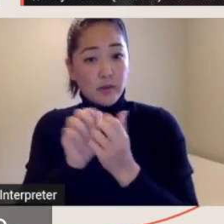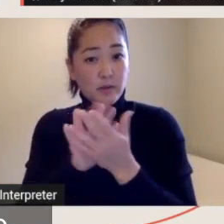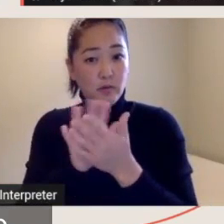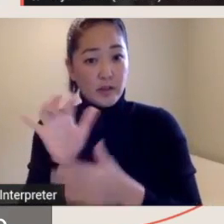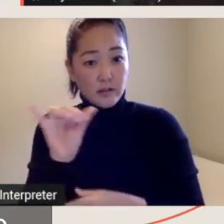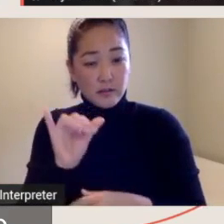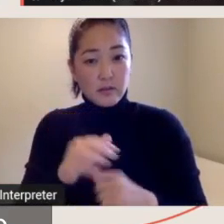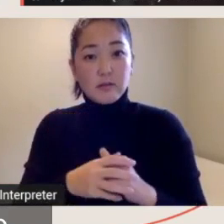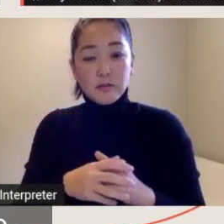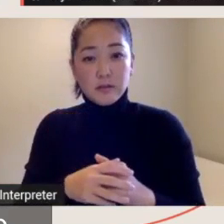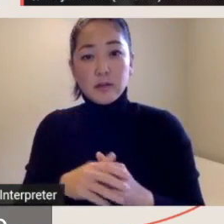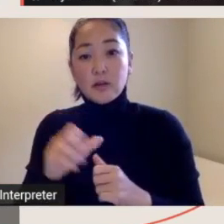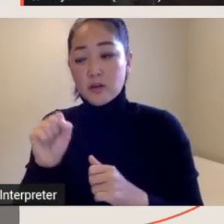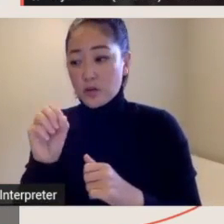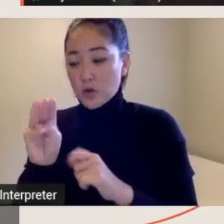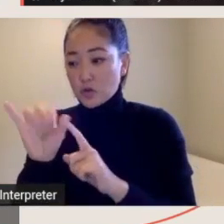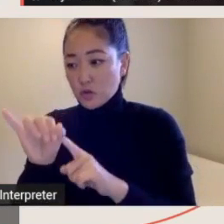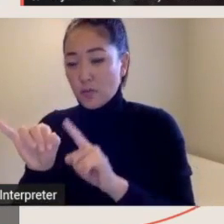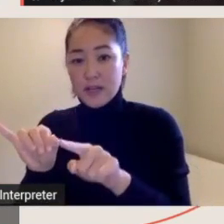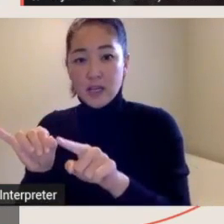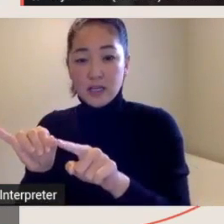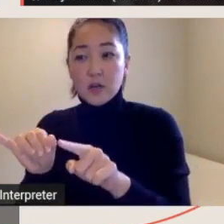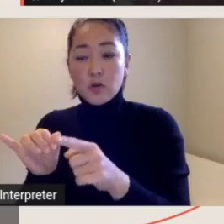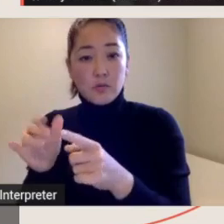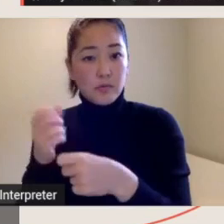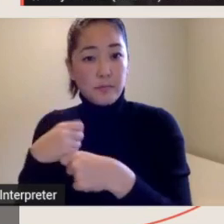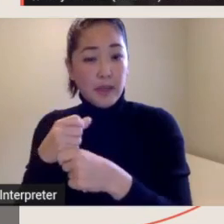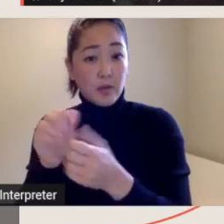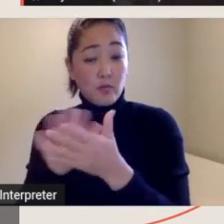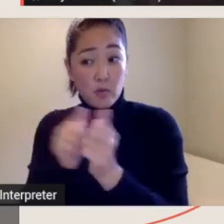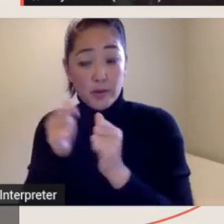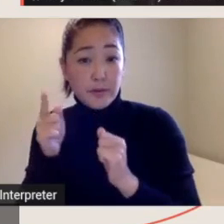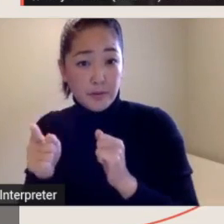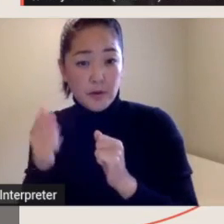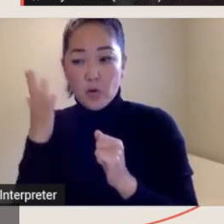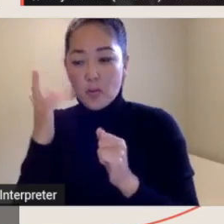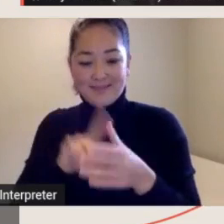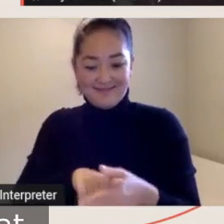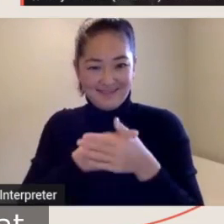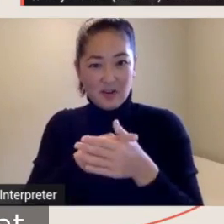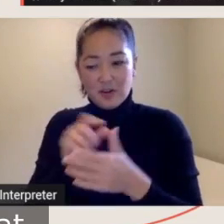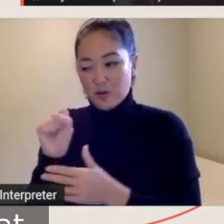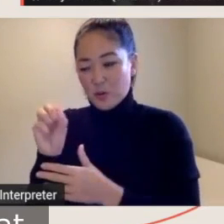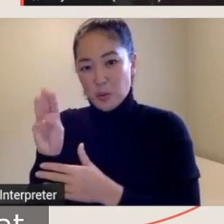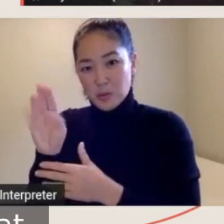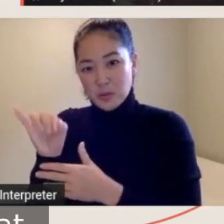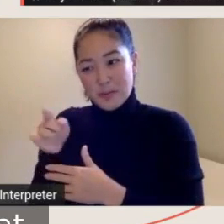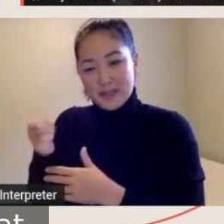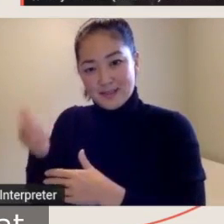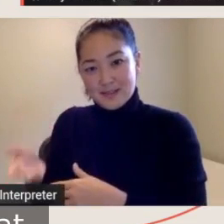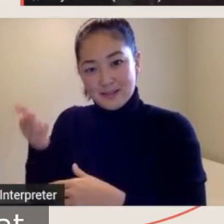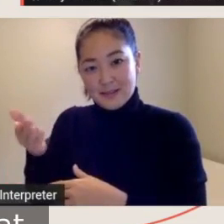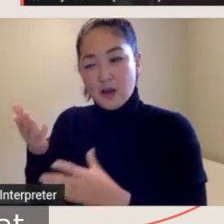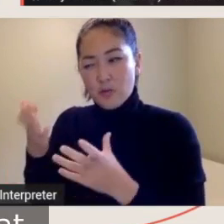we really made the film with her, because a lot of times she, since the beginning, we wanted to be sure that